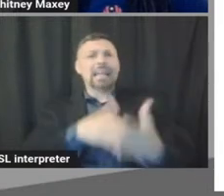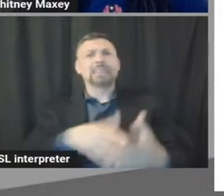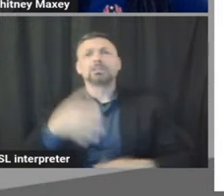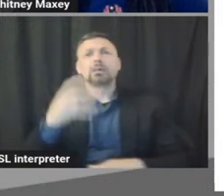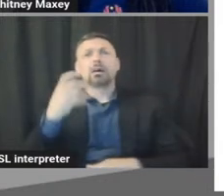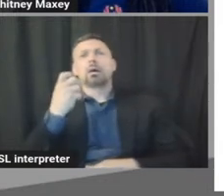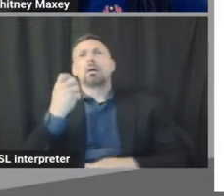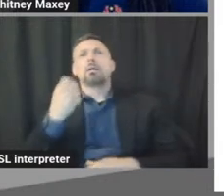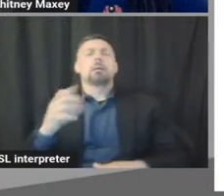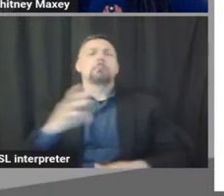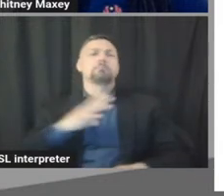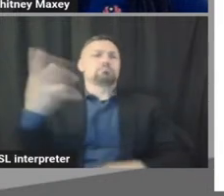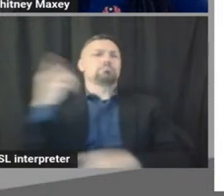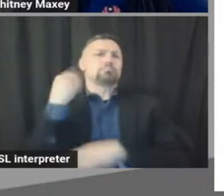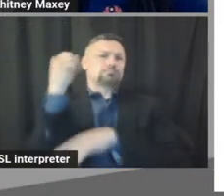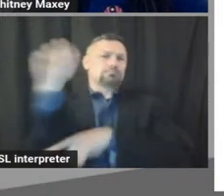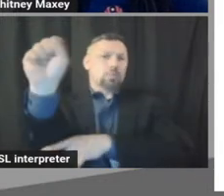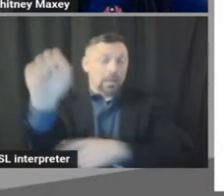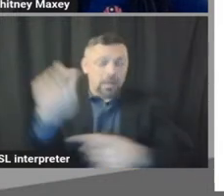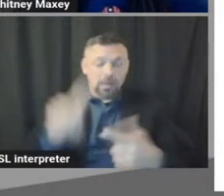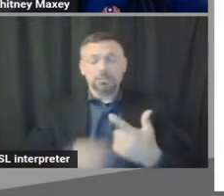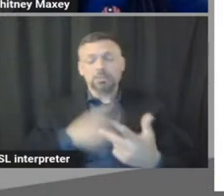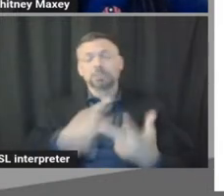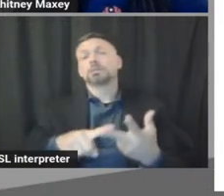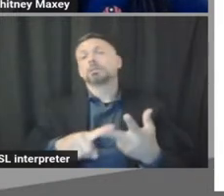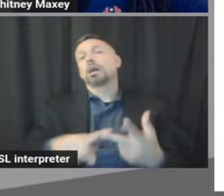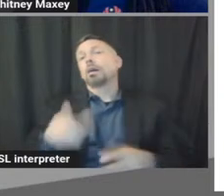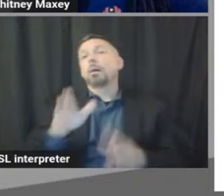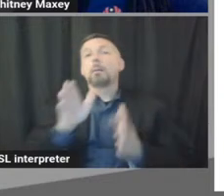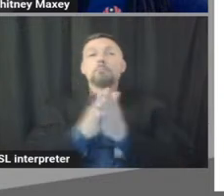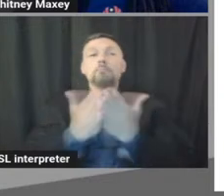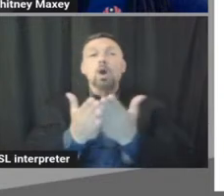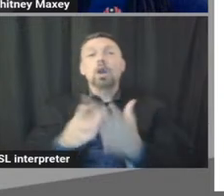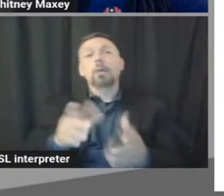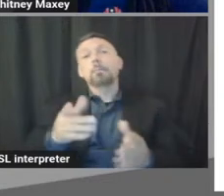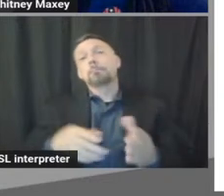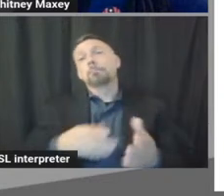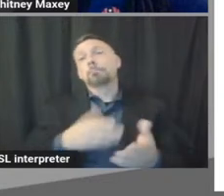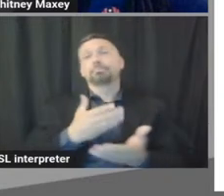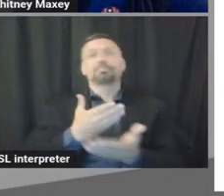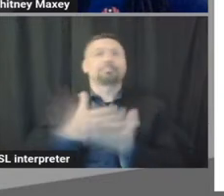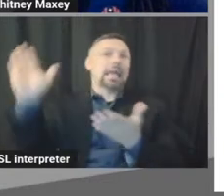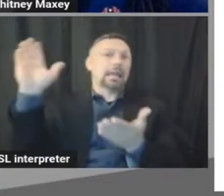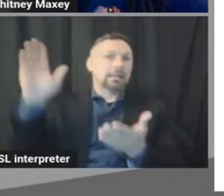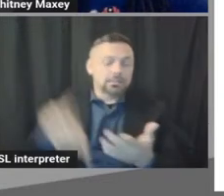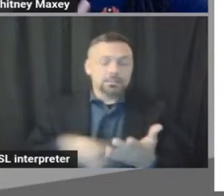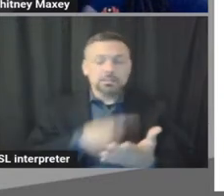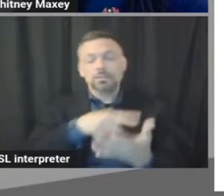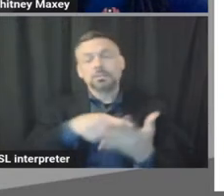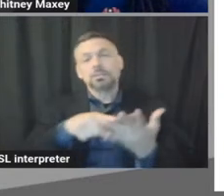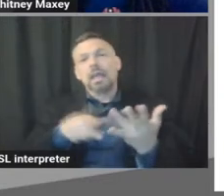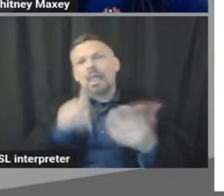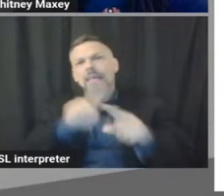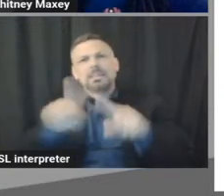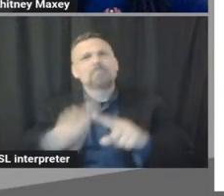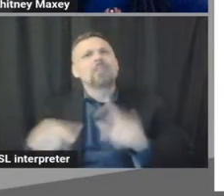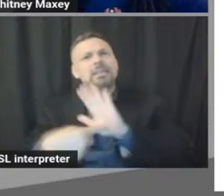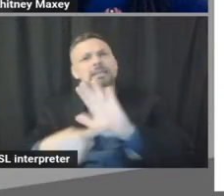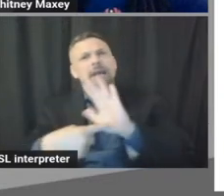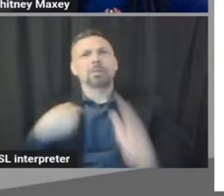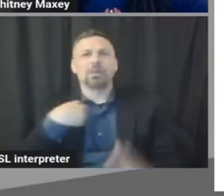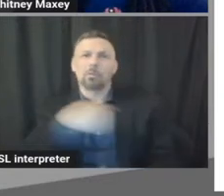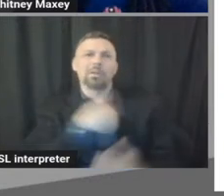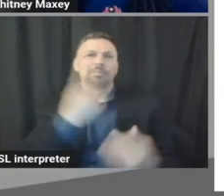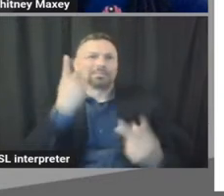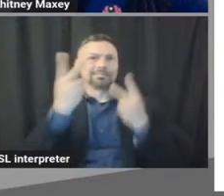banning, going after politicians, students, and others who demand a ceasefire is a current example that some of us may be all too